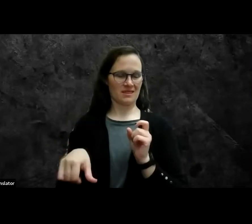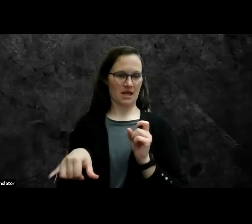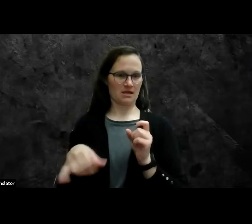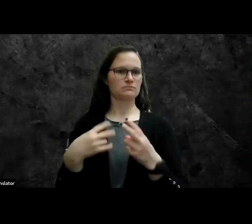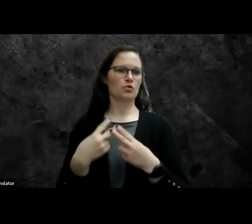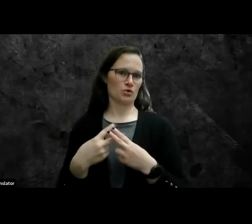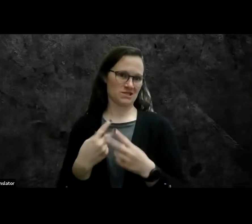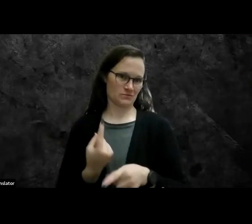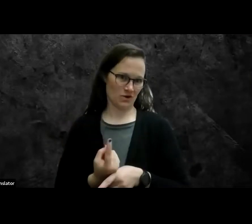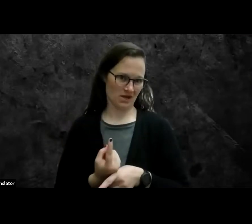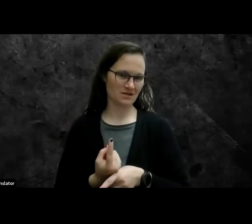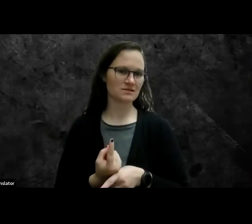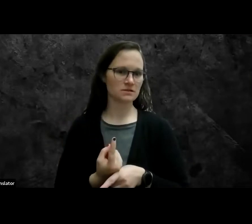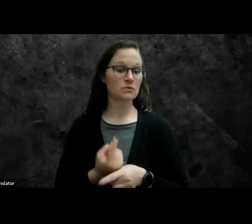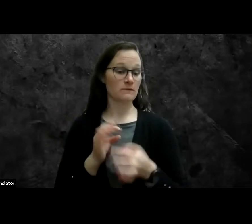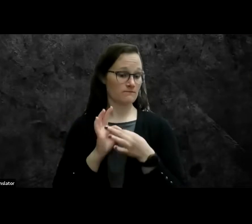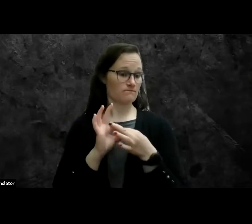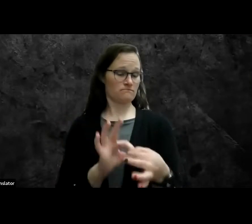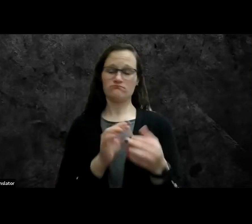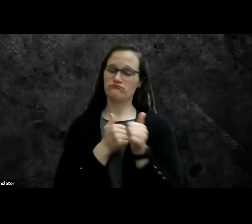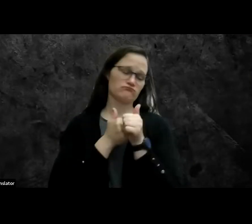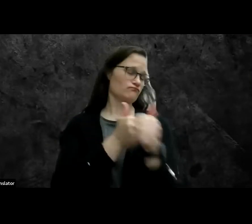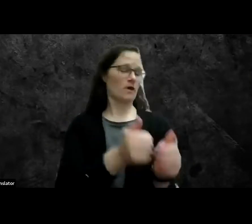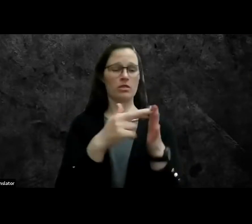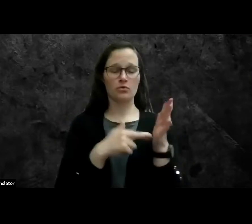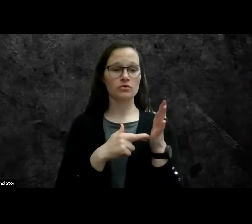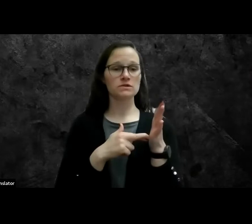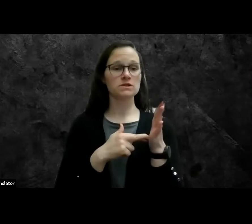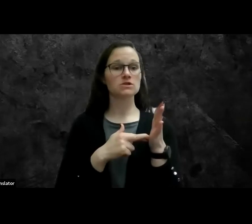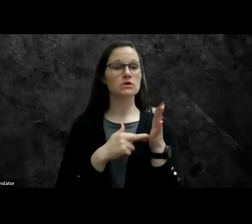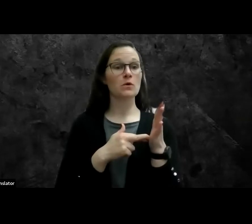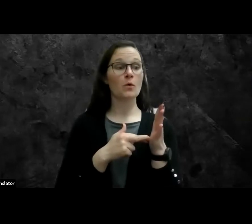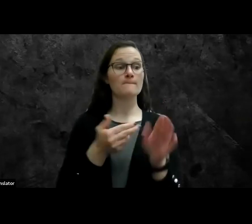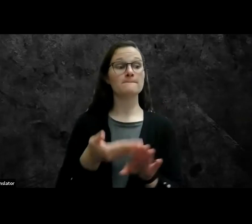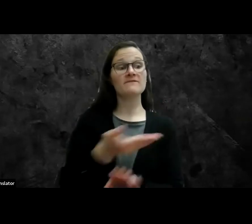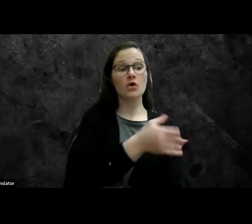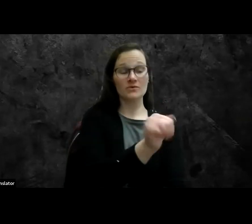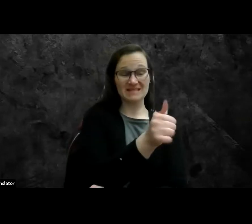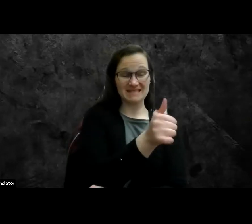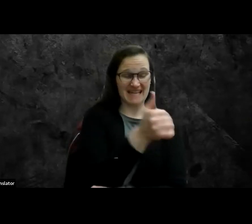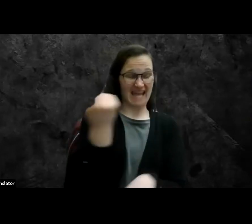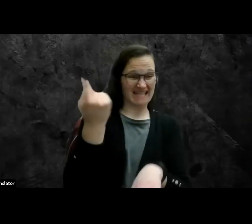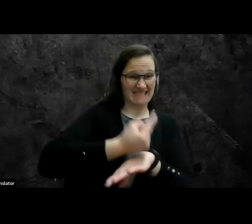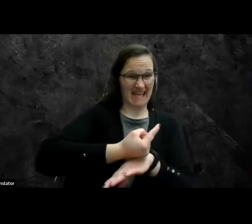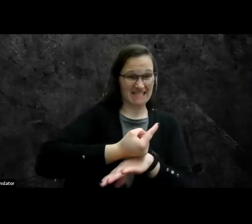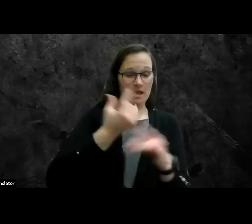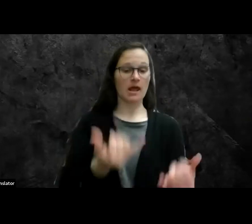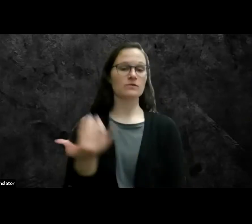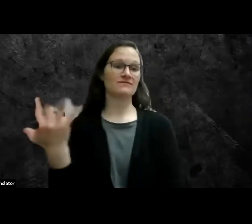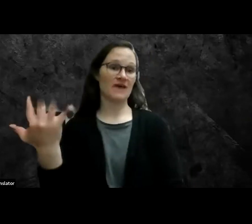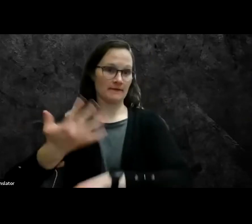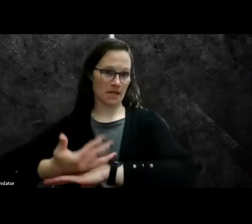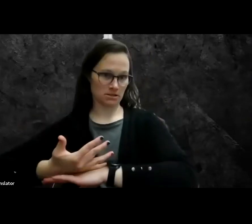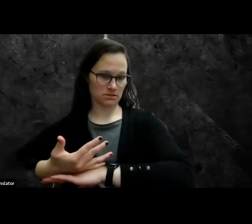we follow those guidelines. So the quarantine has been reduced from 10 days to 5 for people who've been